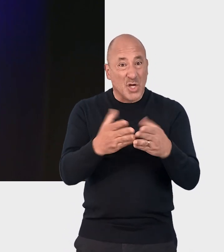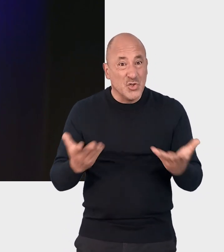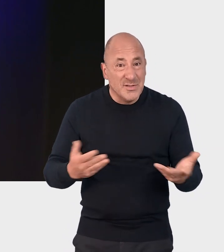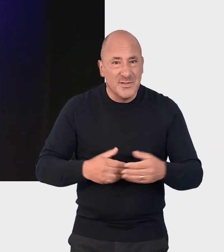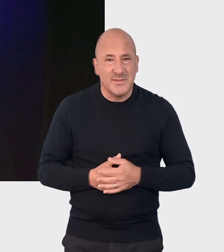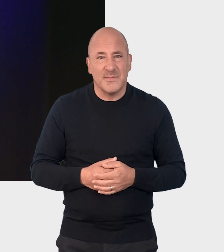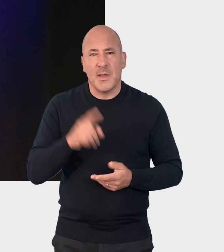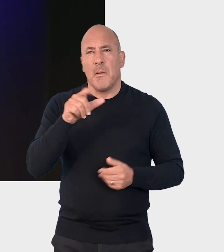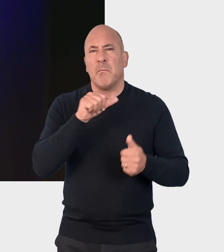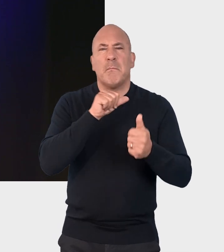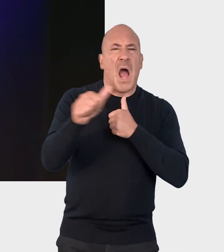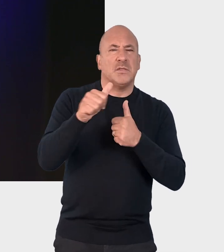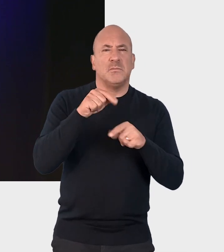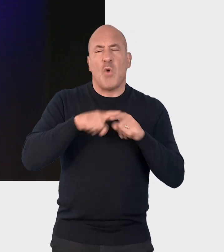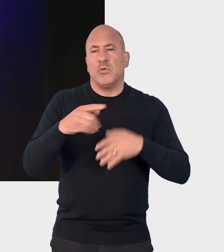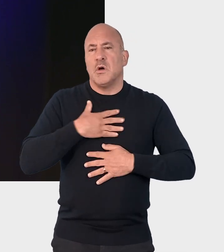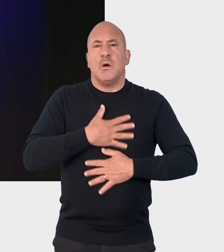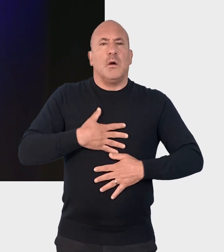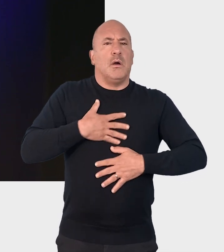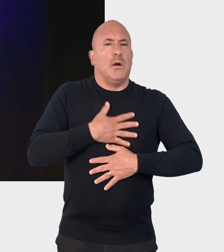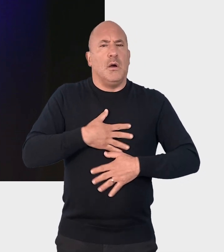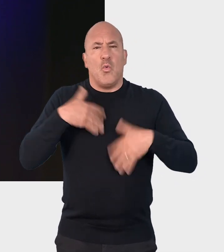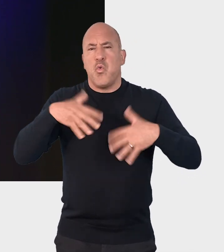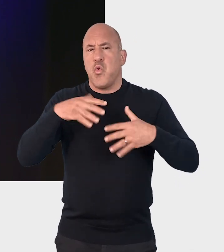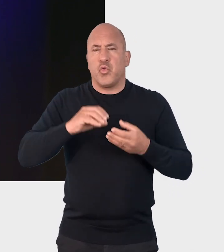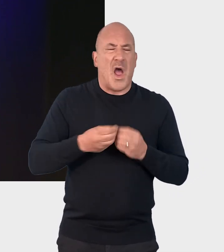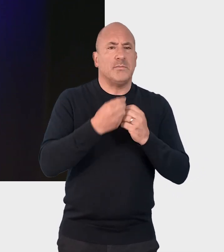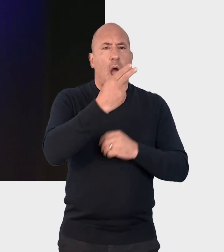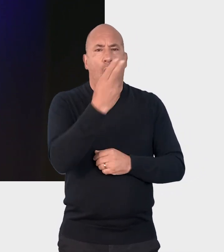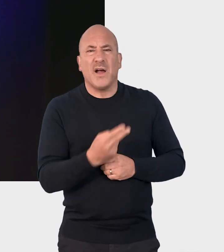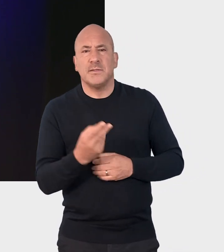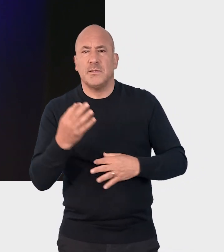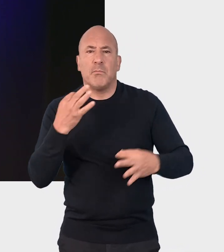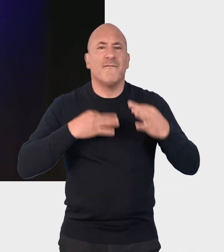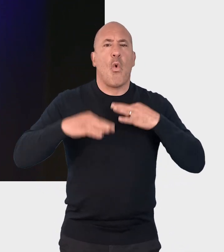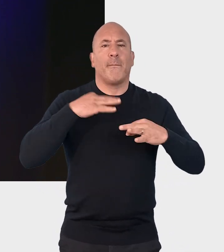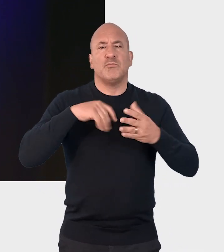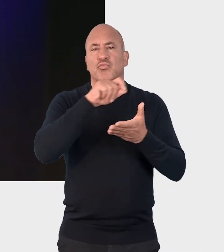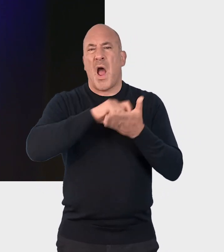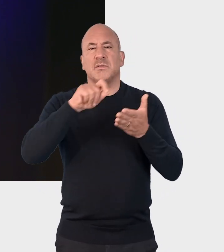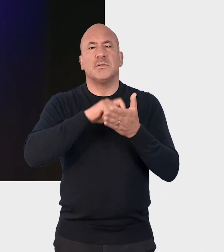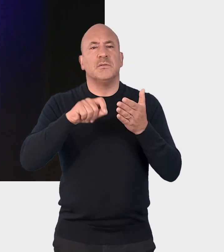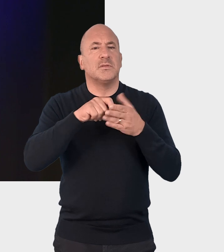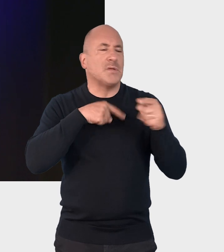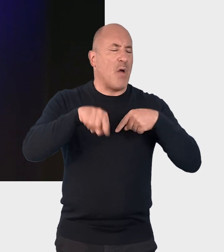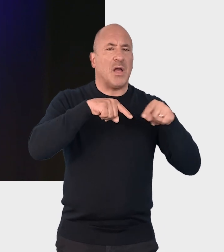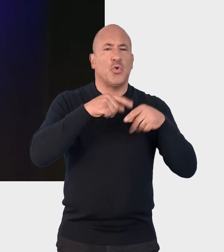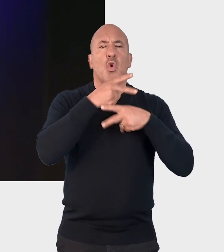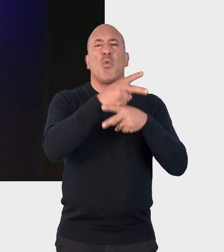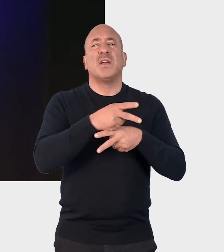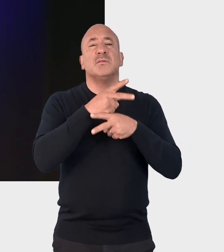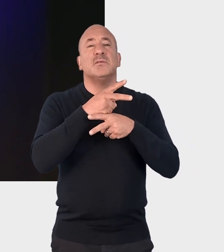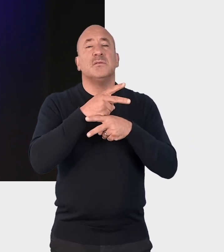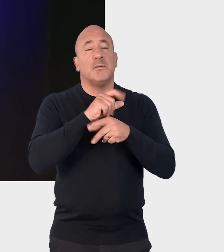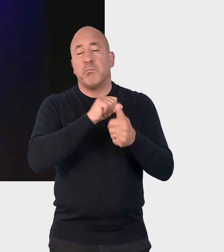and barges. And the very best, most moving, most impactful work is created by artists,